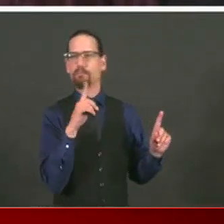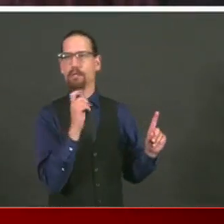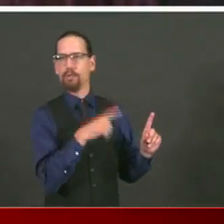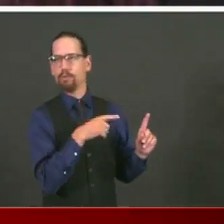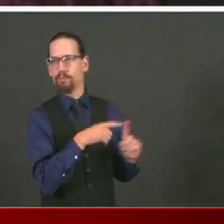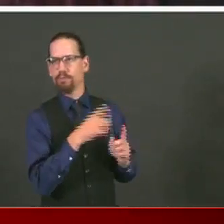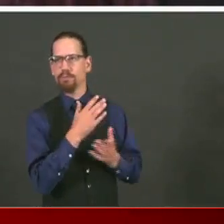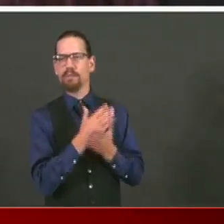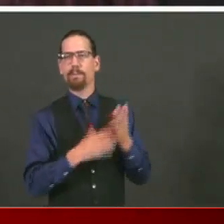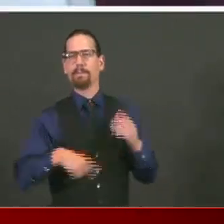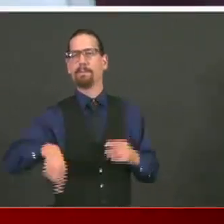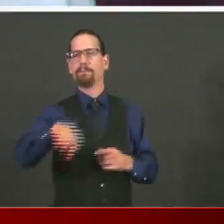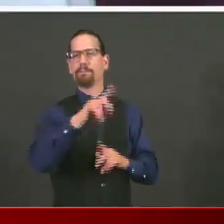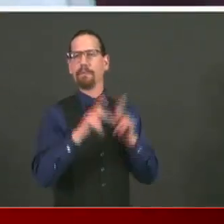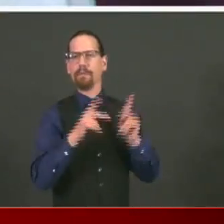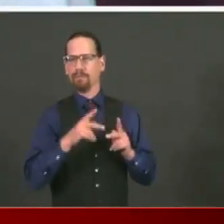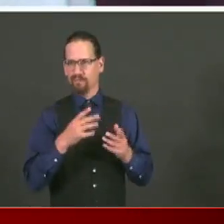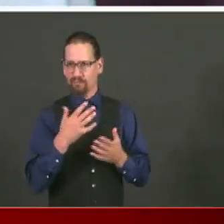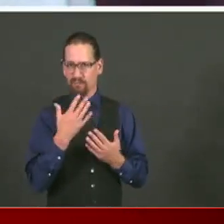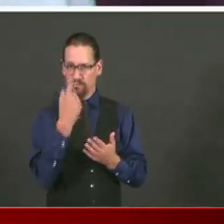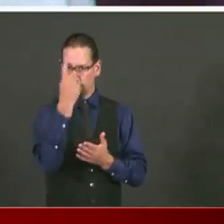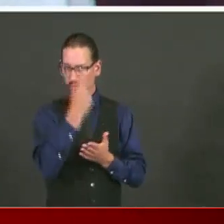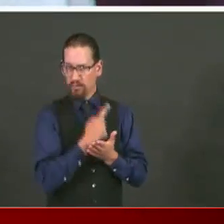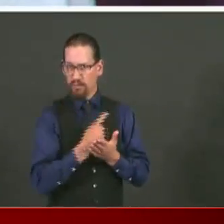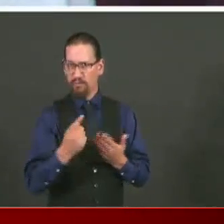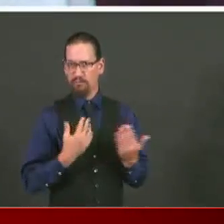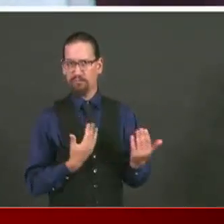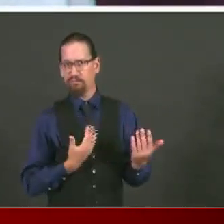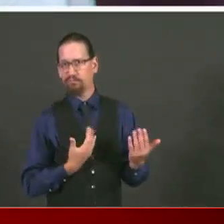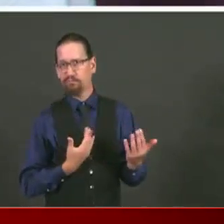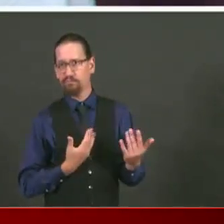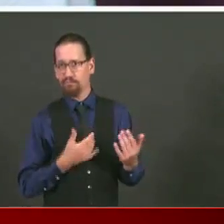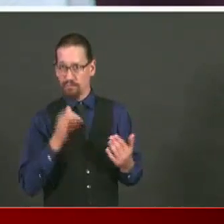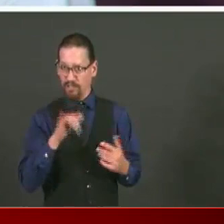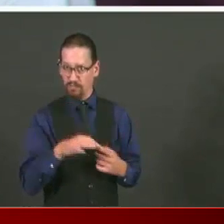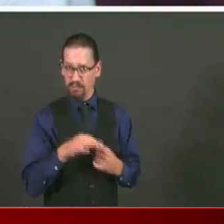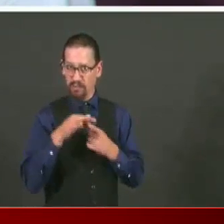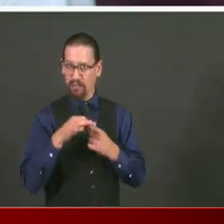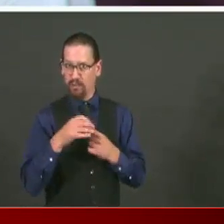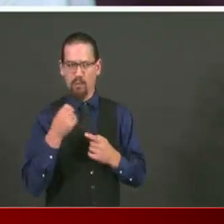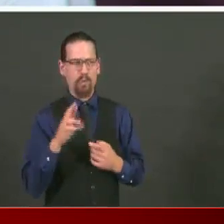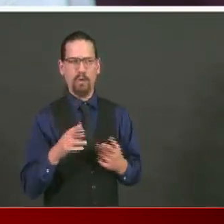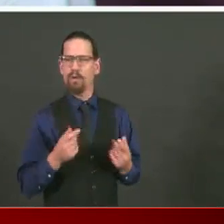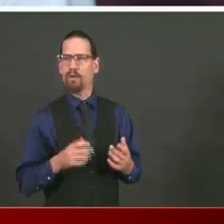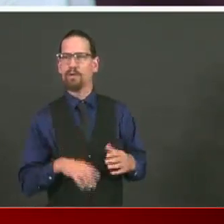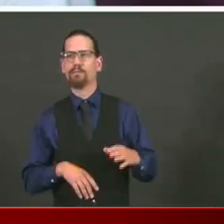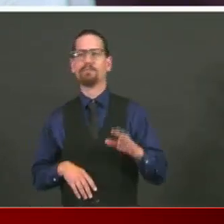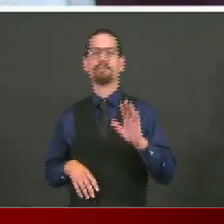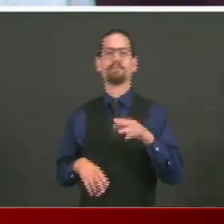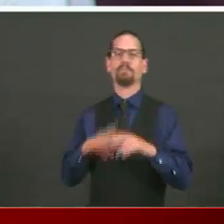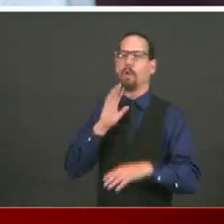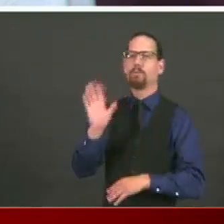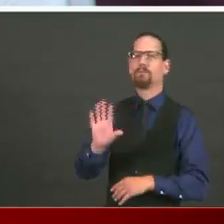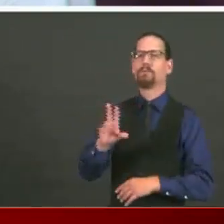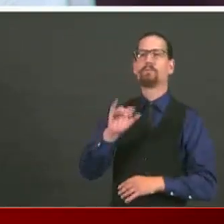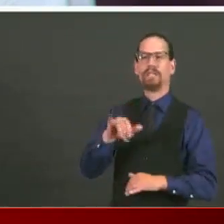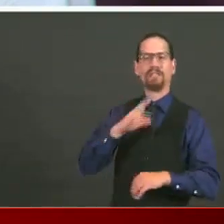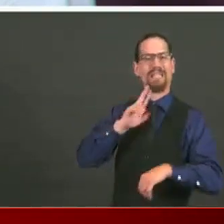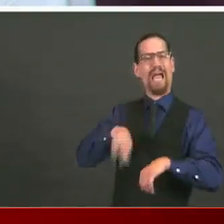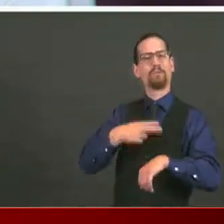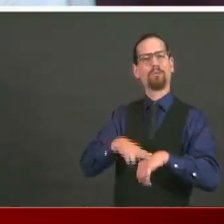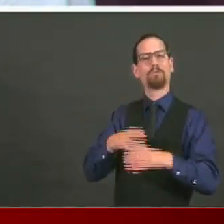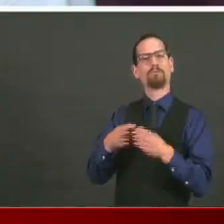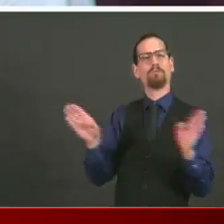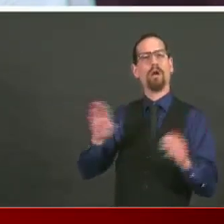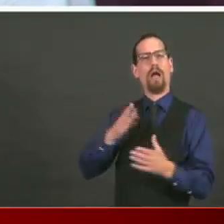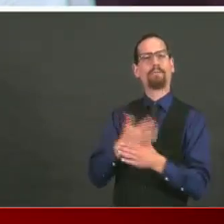No, this is the average. So we have numbers of people who are seeing those longer time frames, and that's